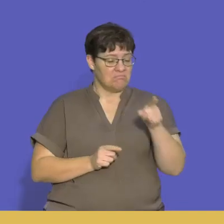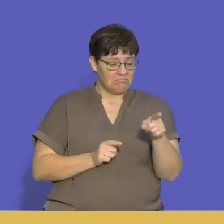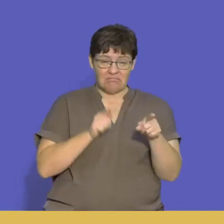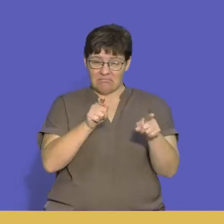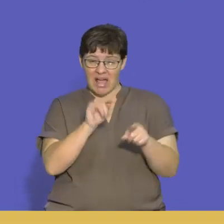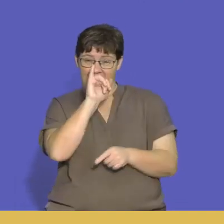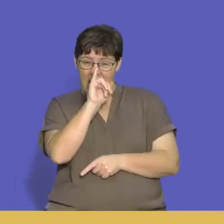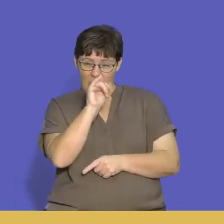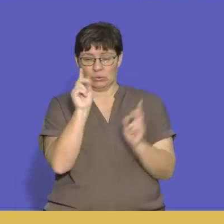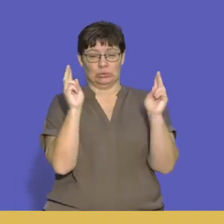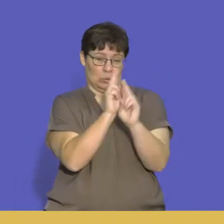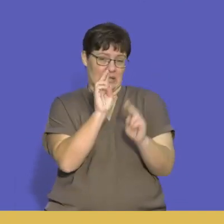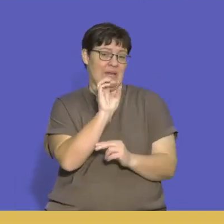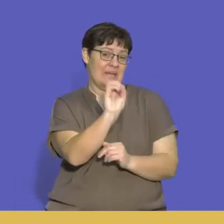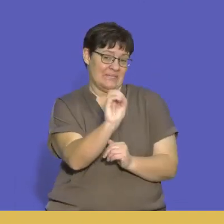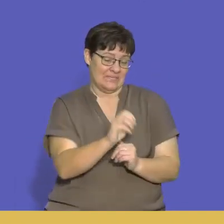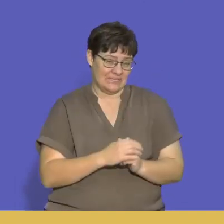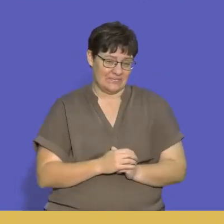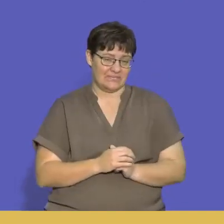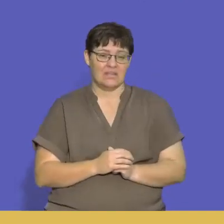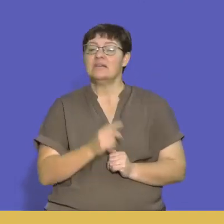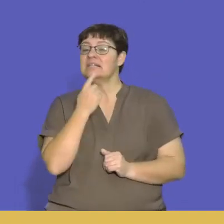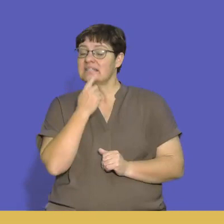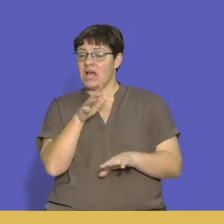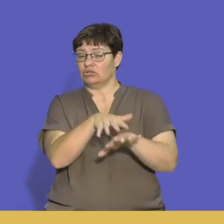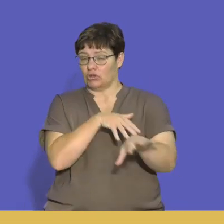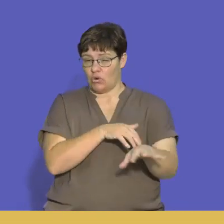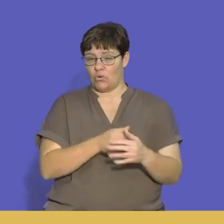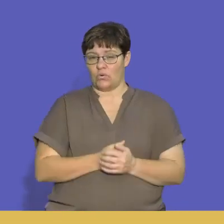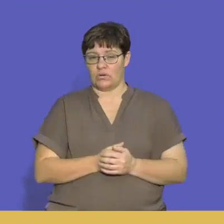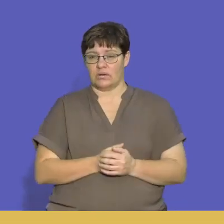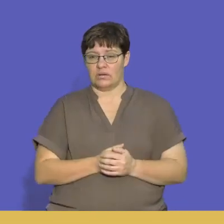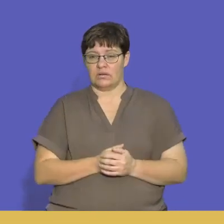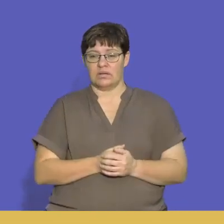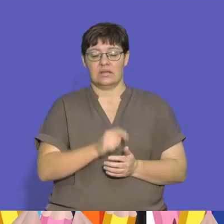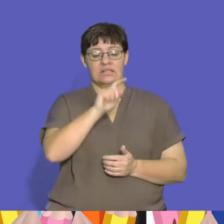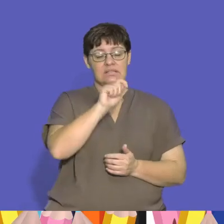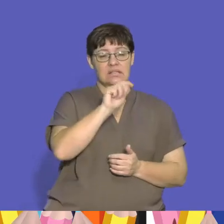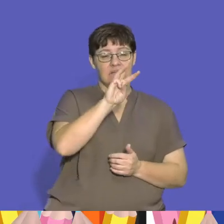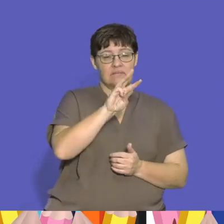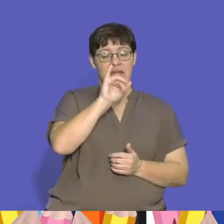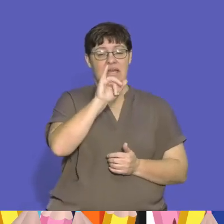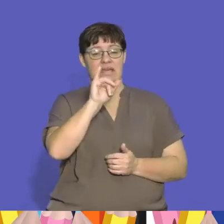you hear the short E sound? Let me say the words again slowly.